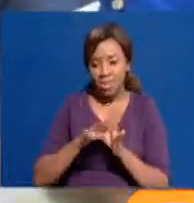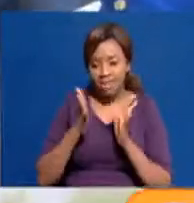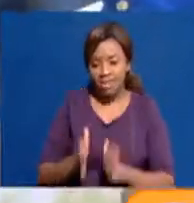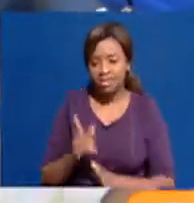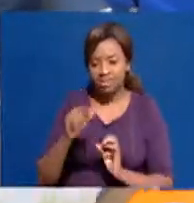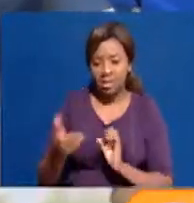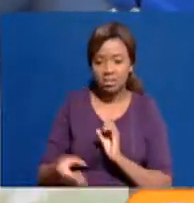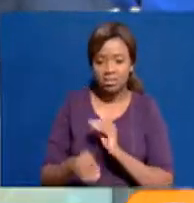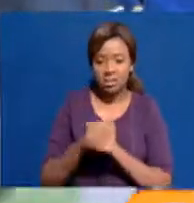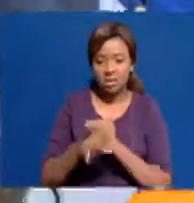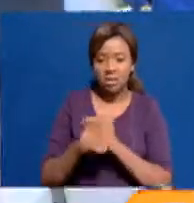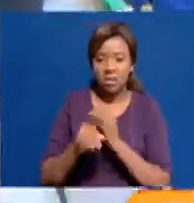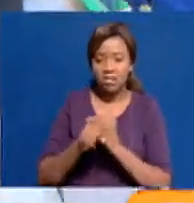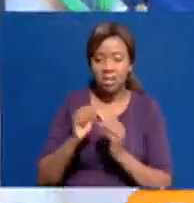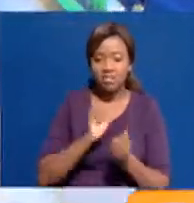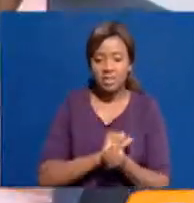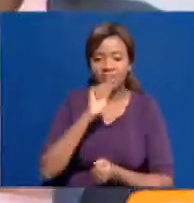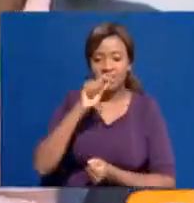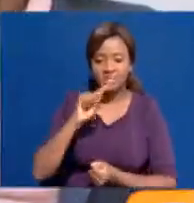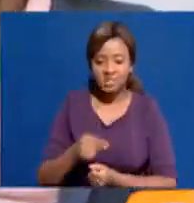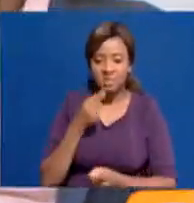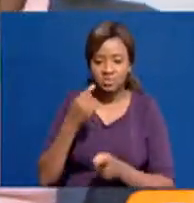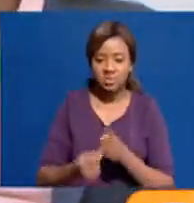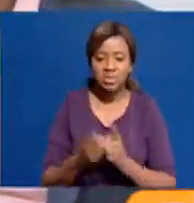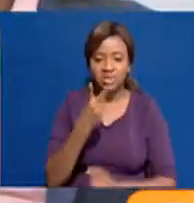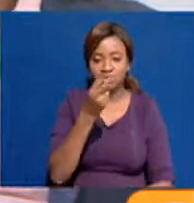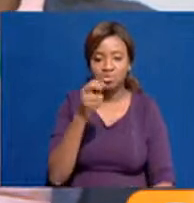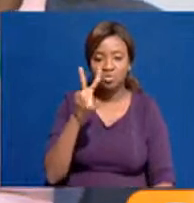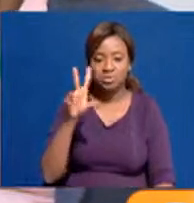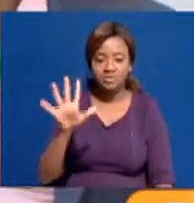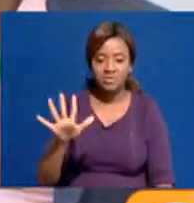by 15,000 by the year 2025.